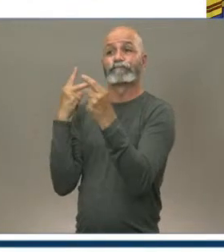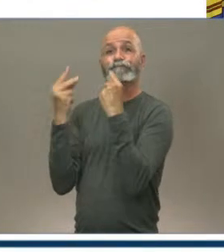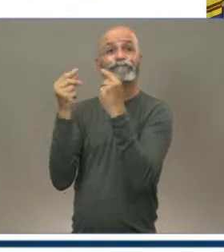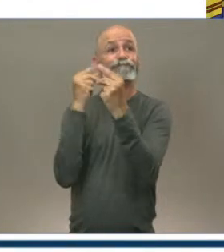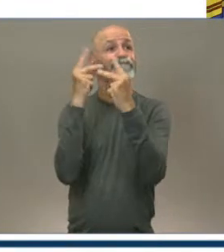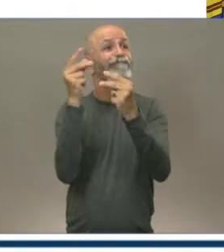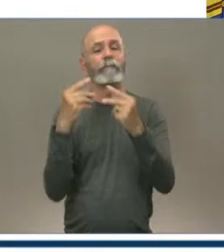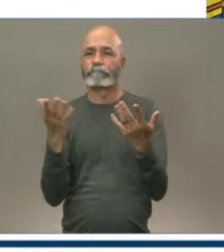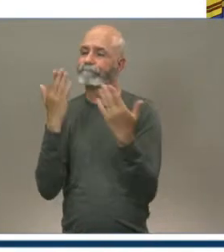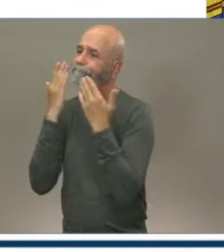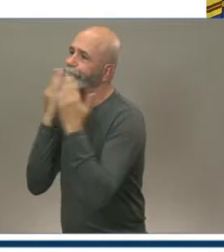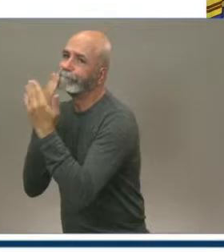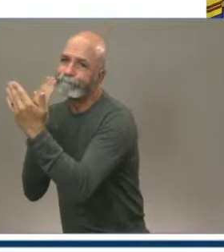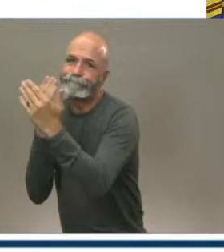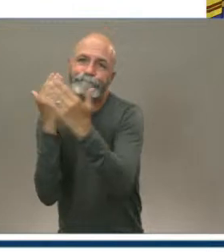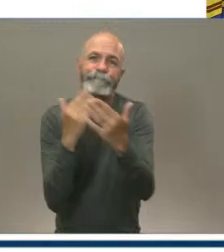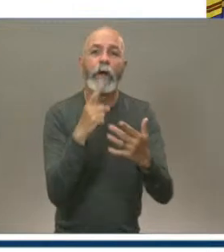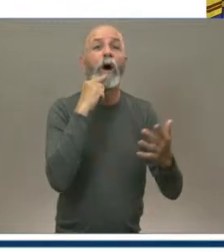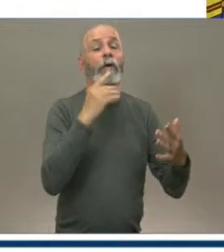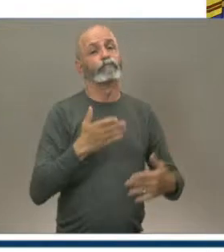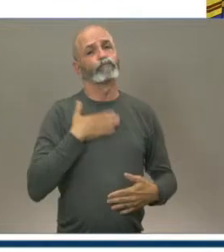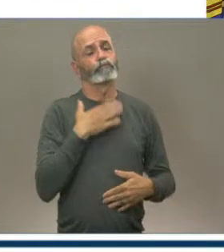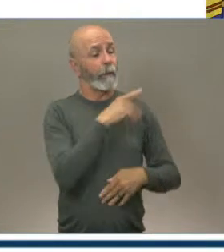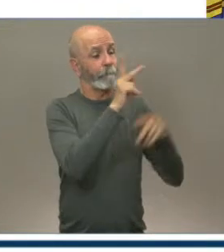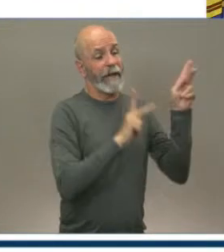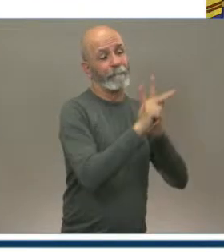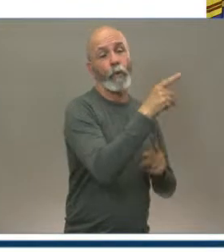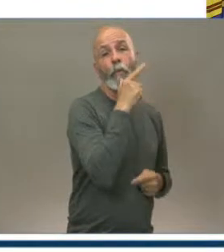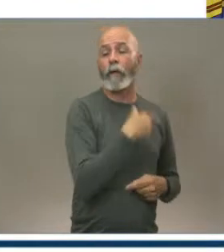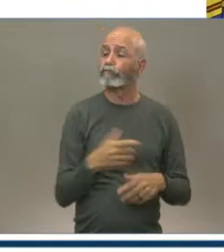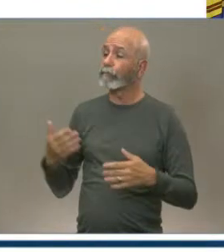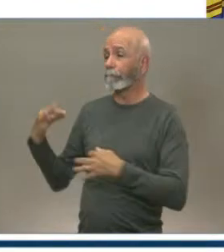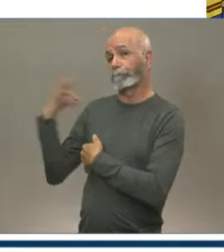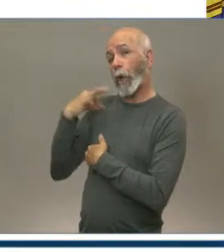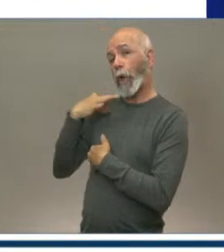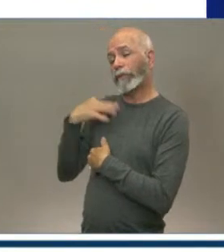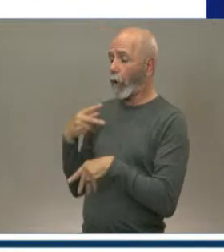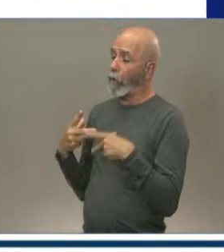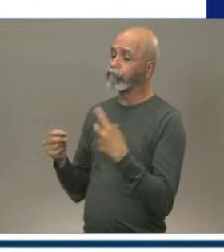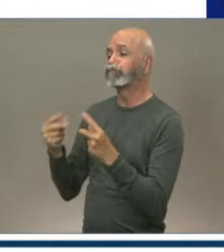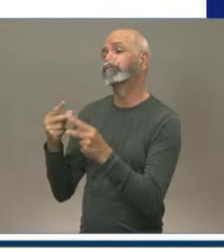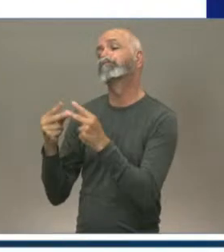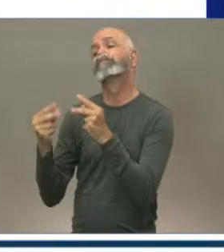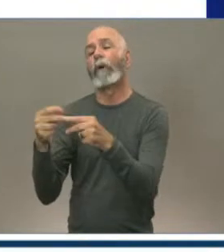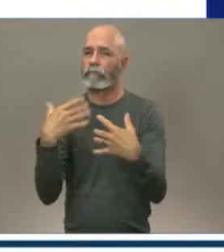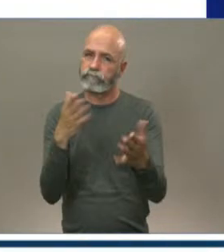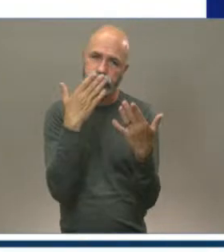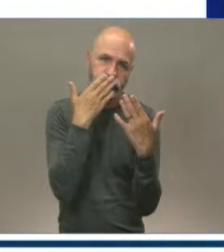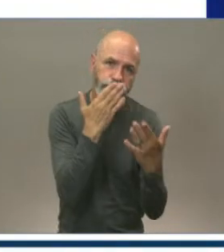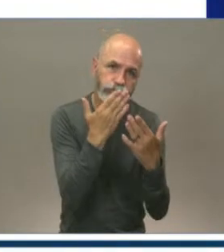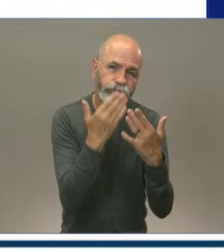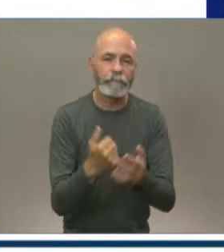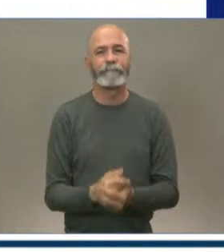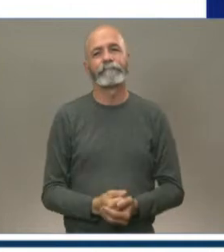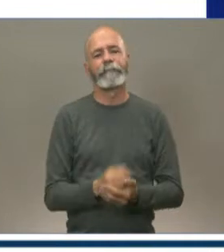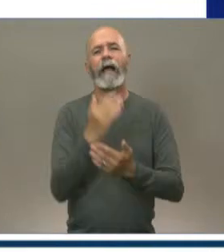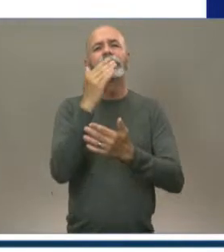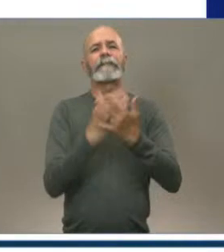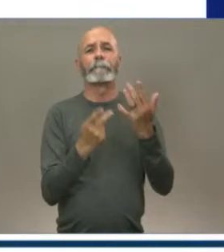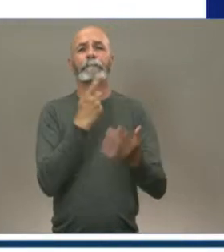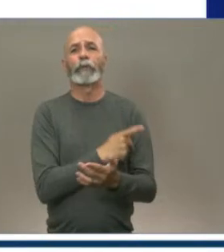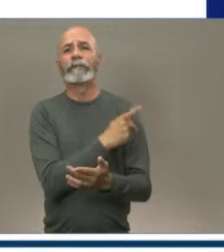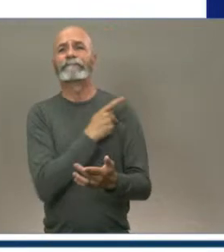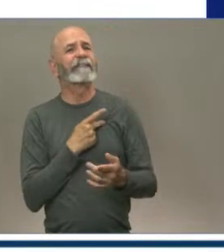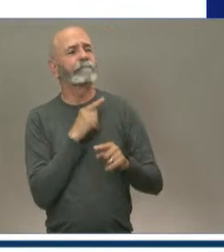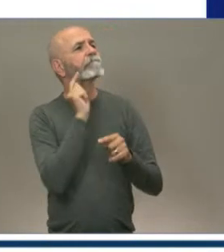Scotians. There continues to be some concern around AstraZeneca. A number of provinces have already chosen to take a